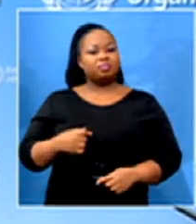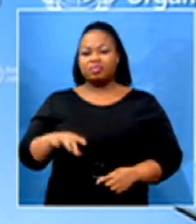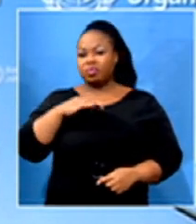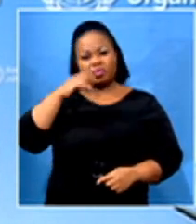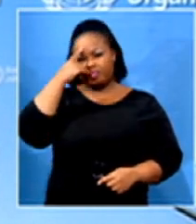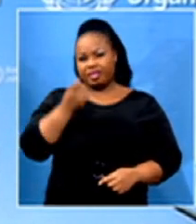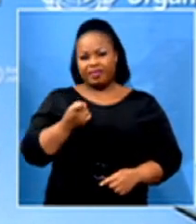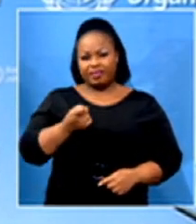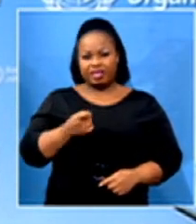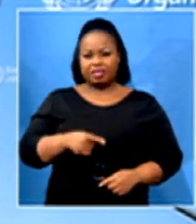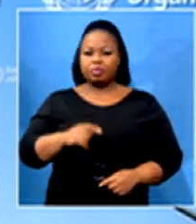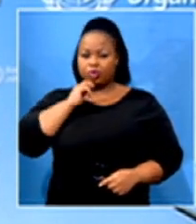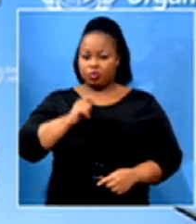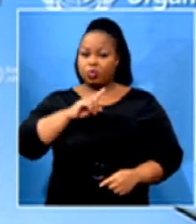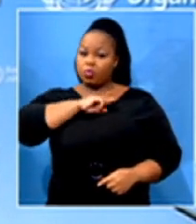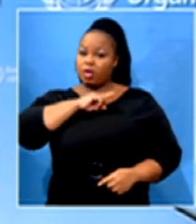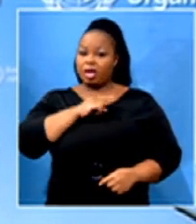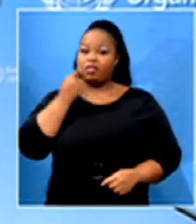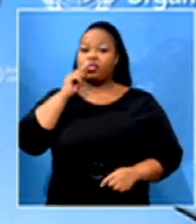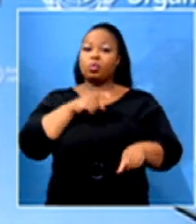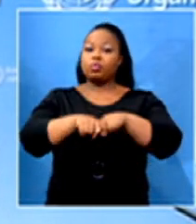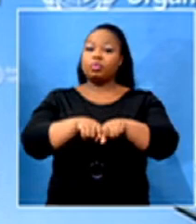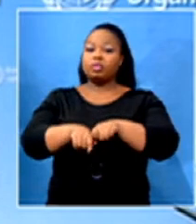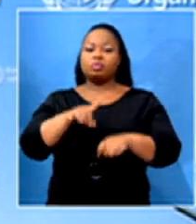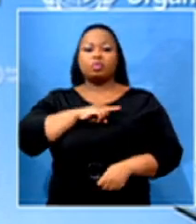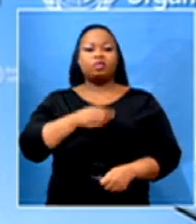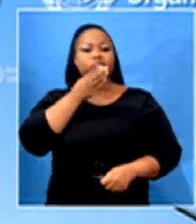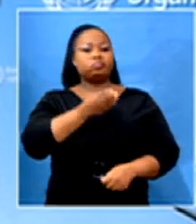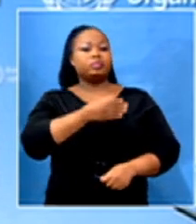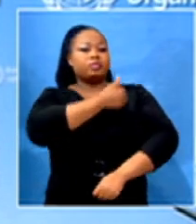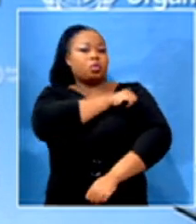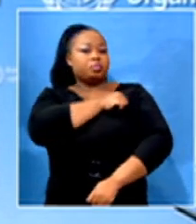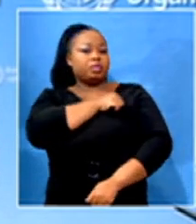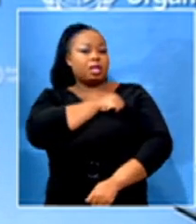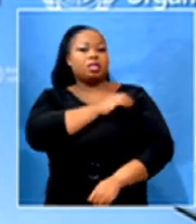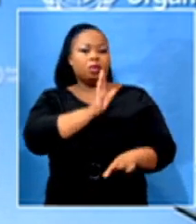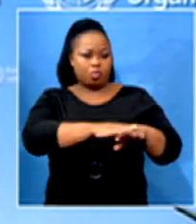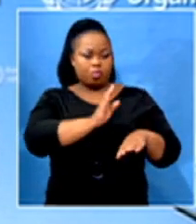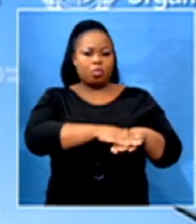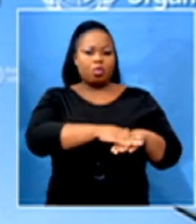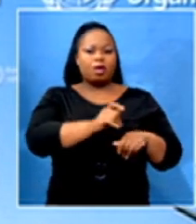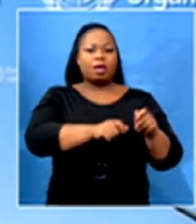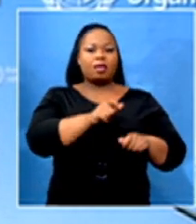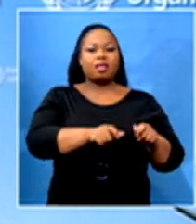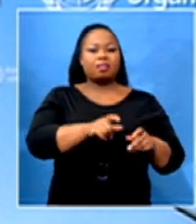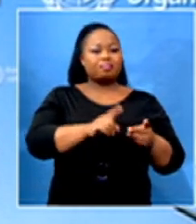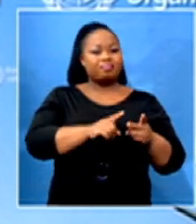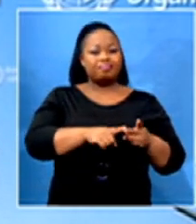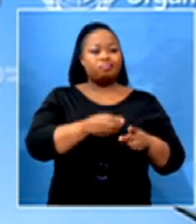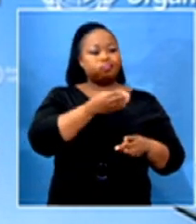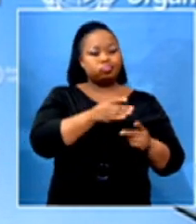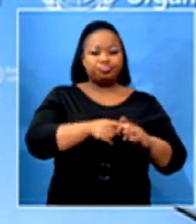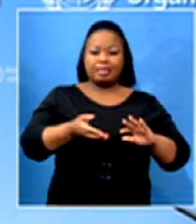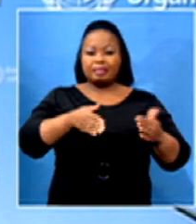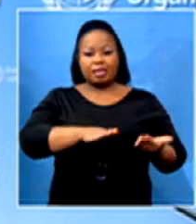is a testing phenomenon. Clearly, when you look at hospital admissions are also rising in a number of countries, deaths are also rising, and they're